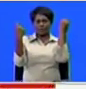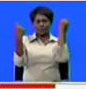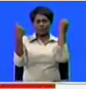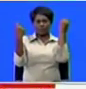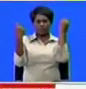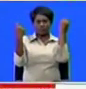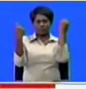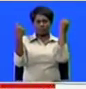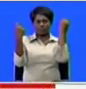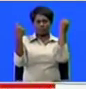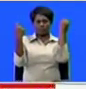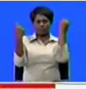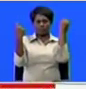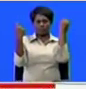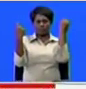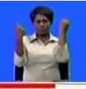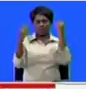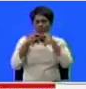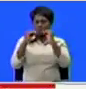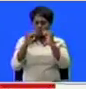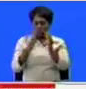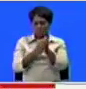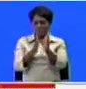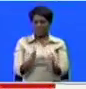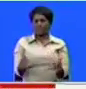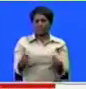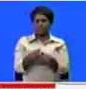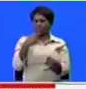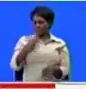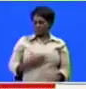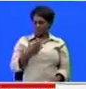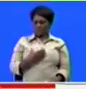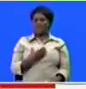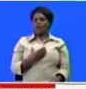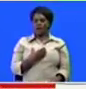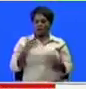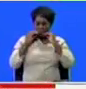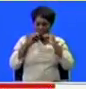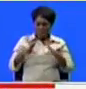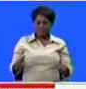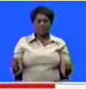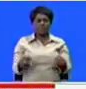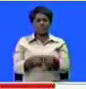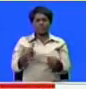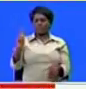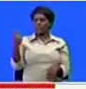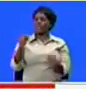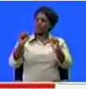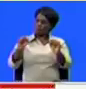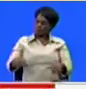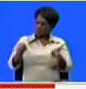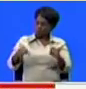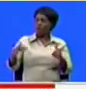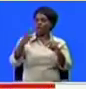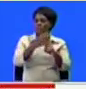never take for granted. Makocha wa humu nchini pia wanadai ziara ya nyota huyo ni baraka kwao. Kenya can do it only if